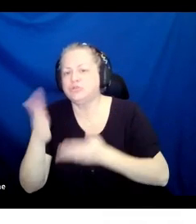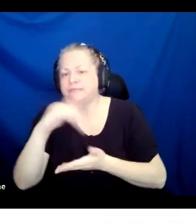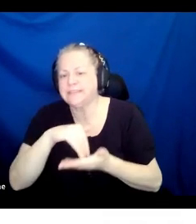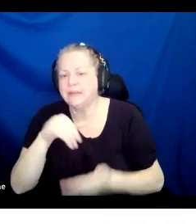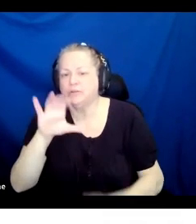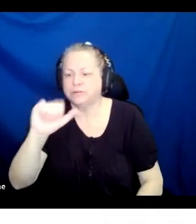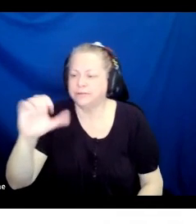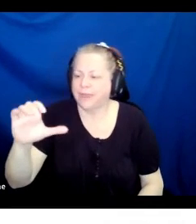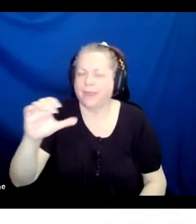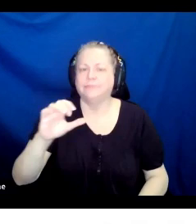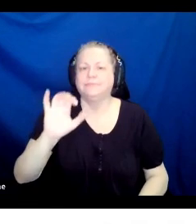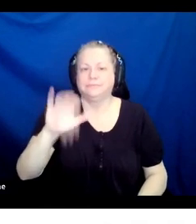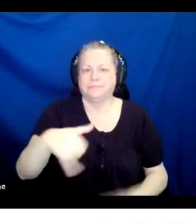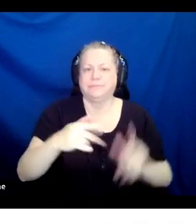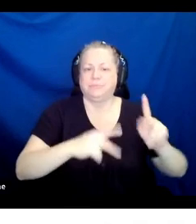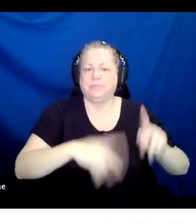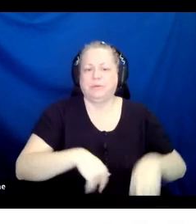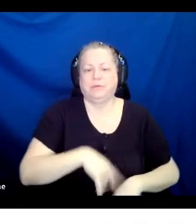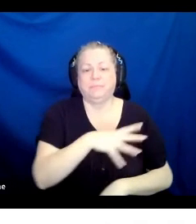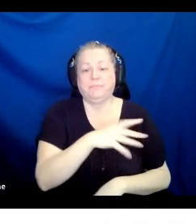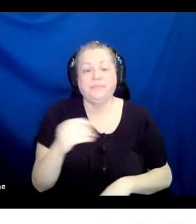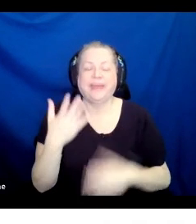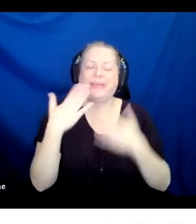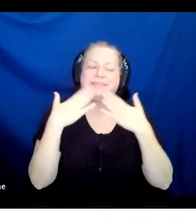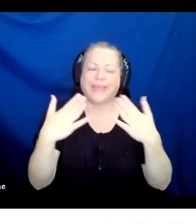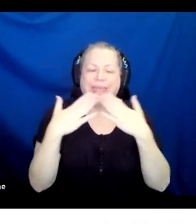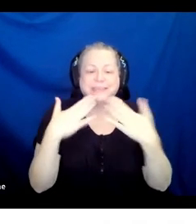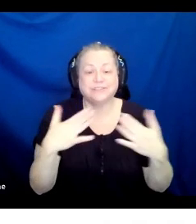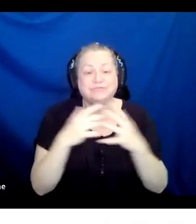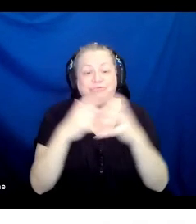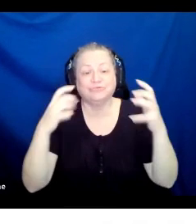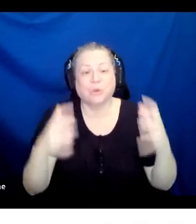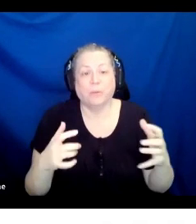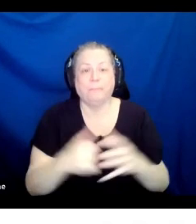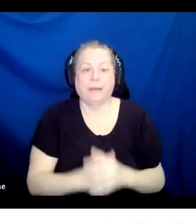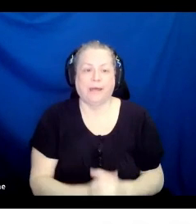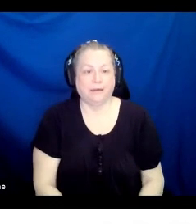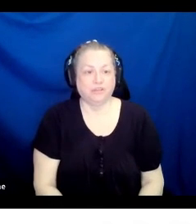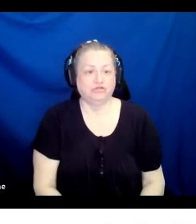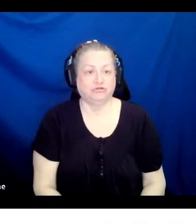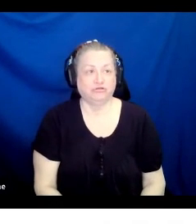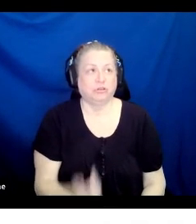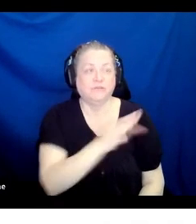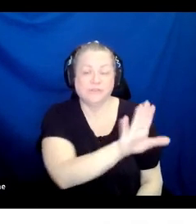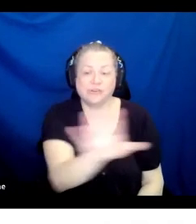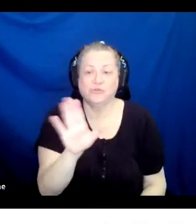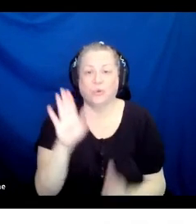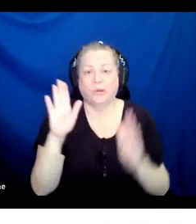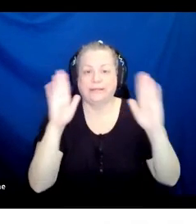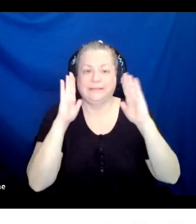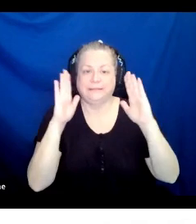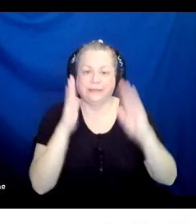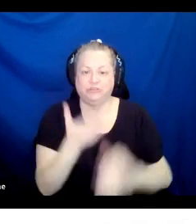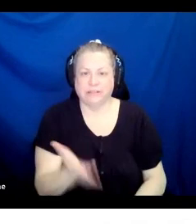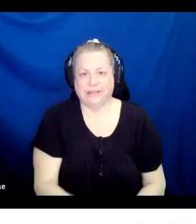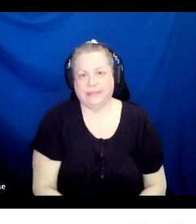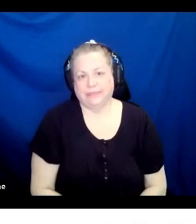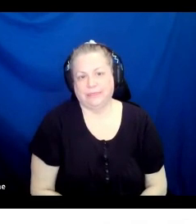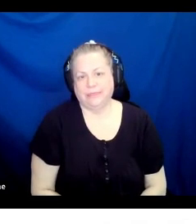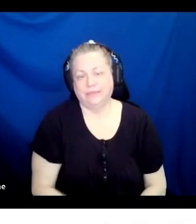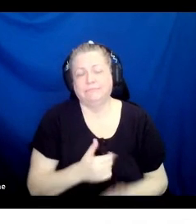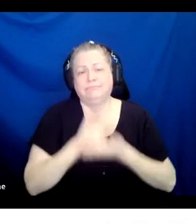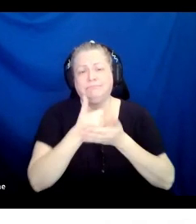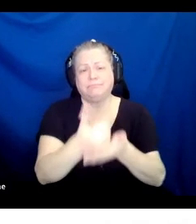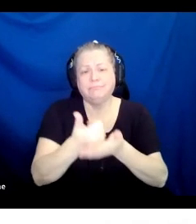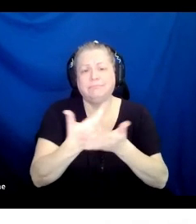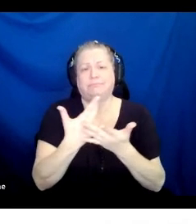and navigators. And finally, just thank you so much for your attention to this and for helping